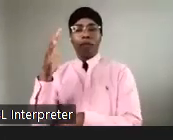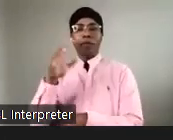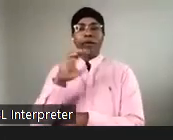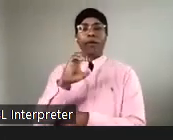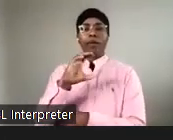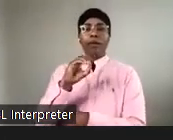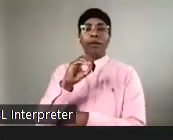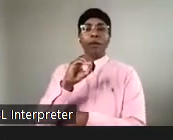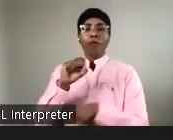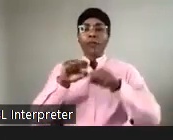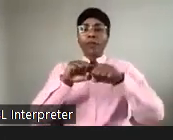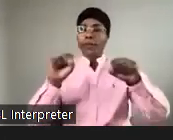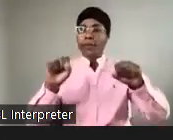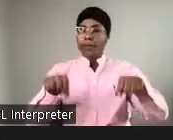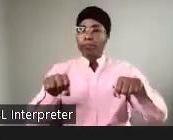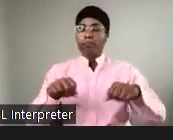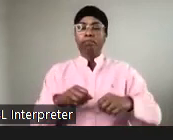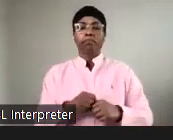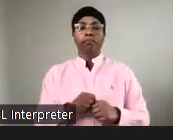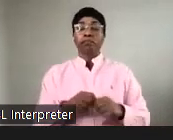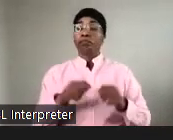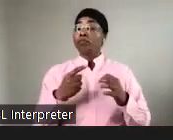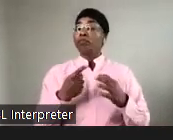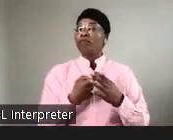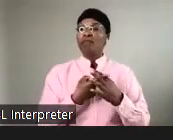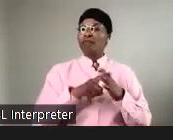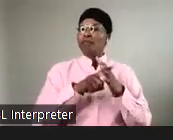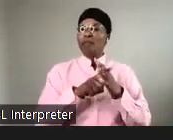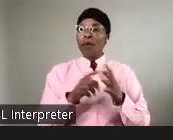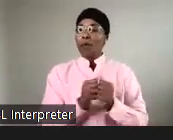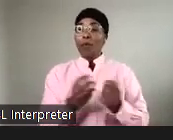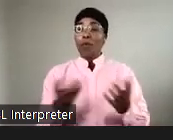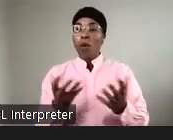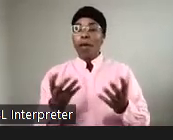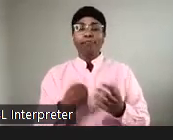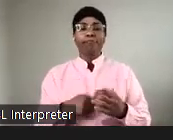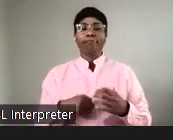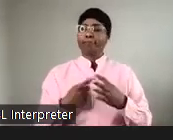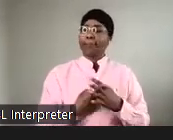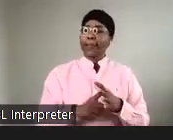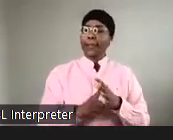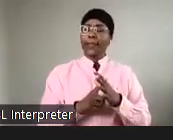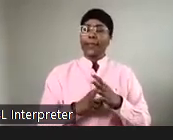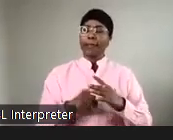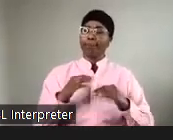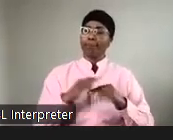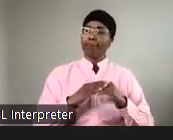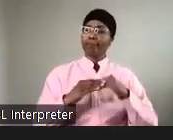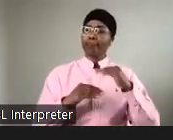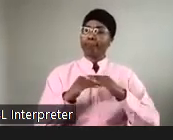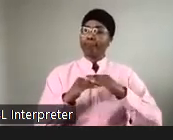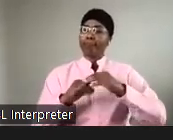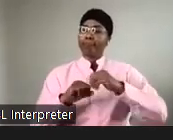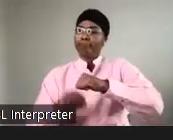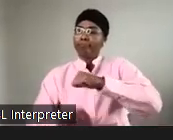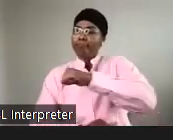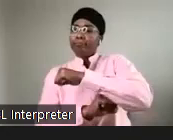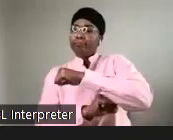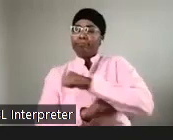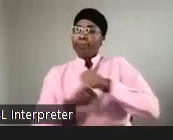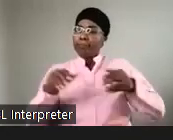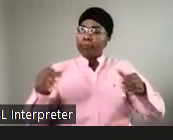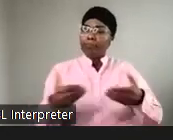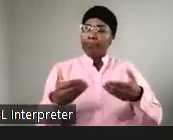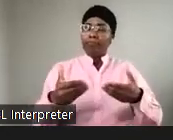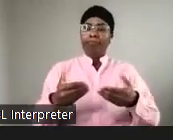started out really with the building blocks, with some introductory presentations about climate change and its